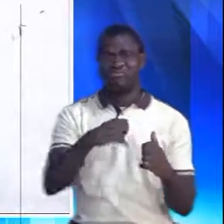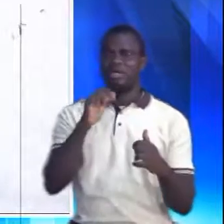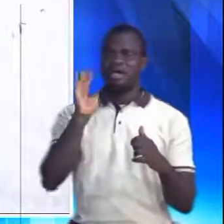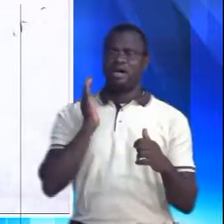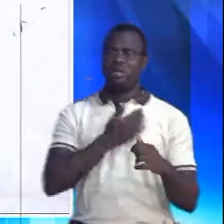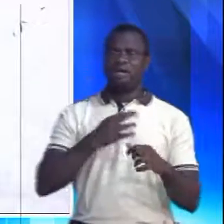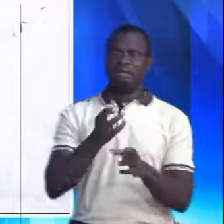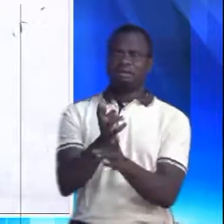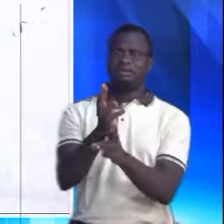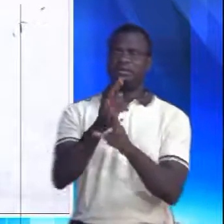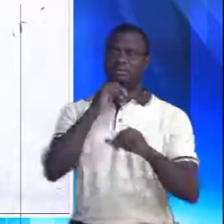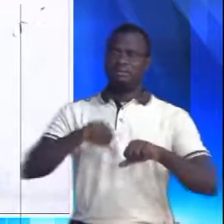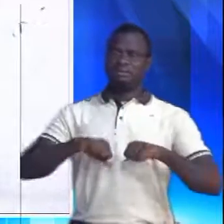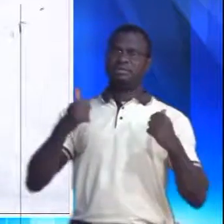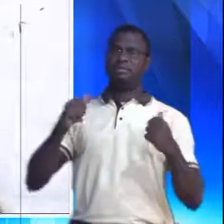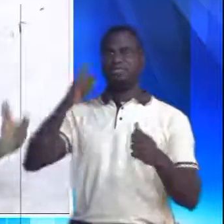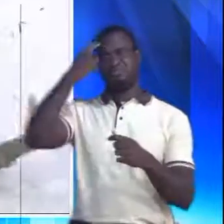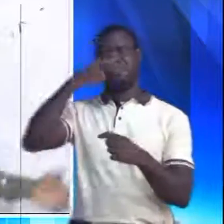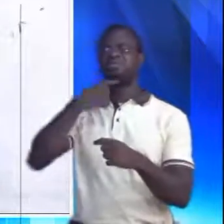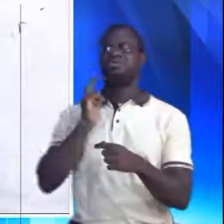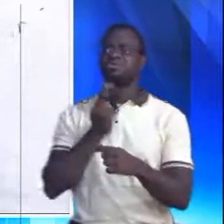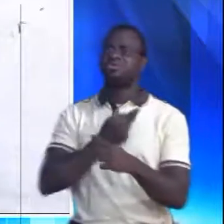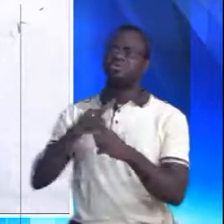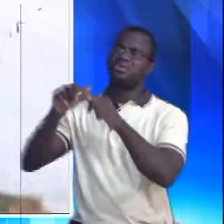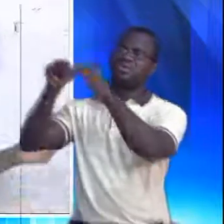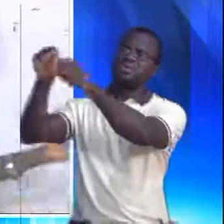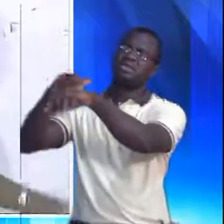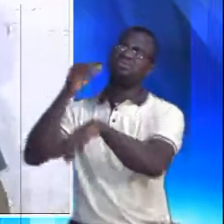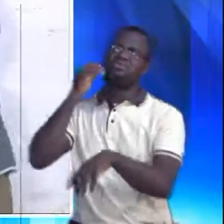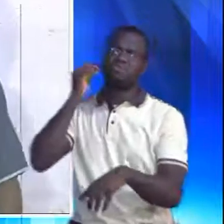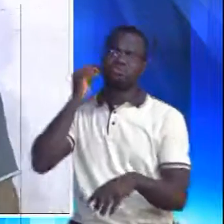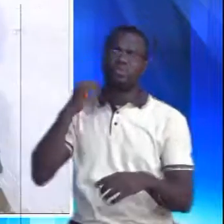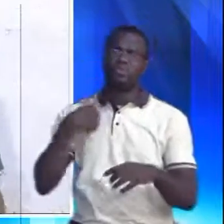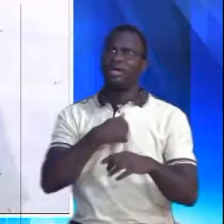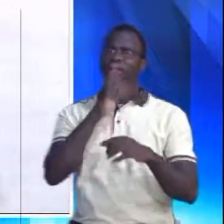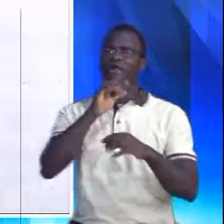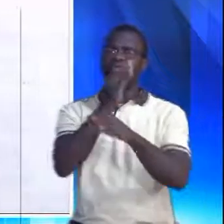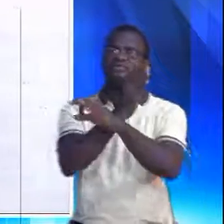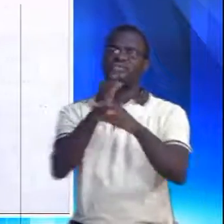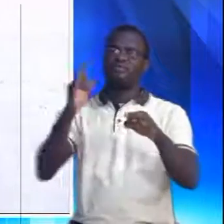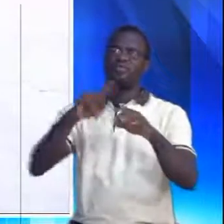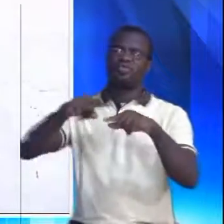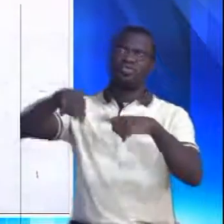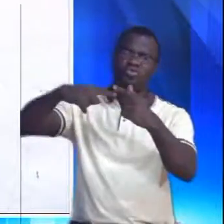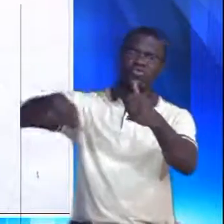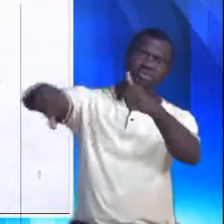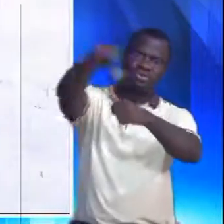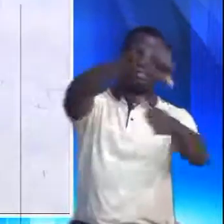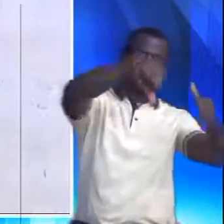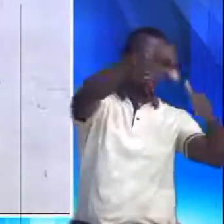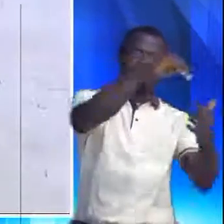some of you were not born that time, but if you ask your uncle, ask your father, during the Biafra war, ask some of them that